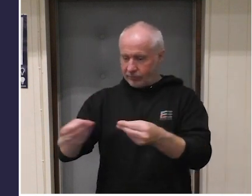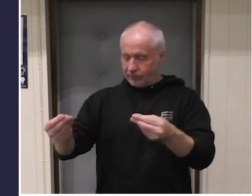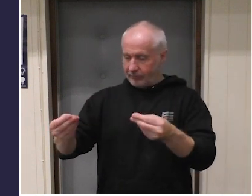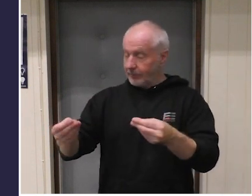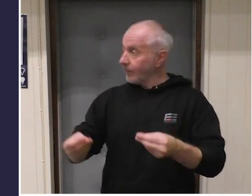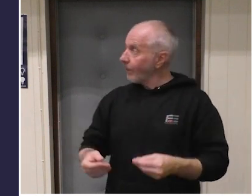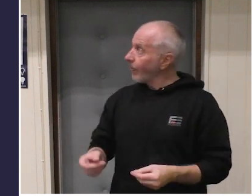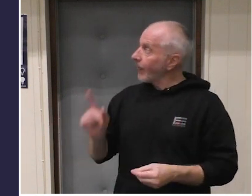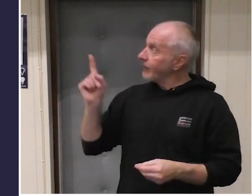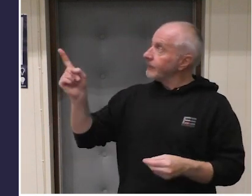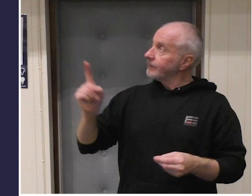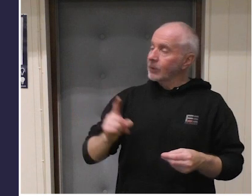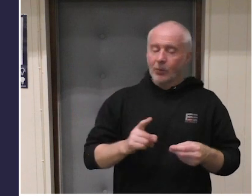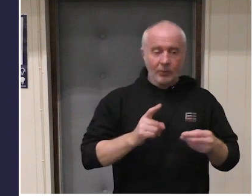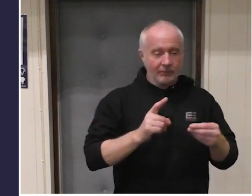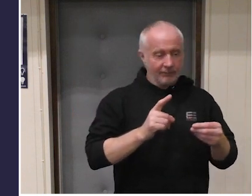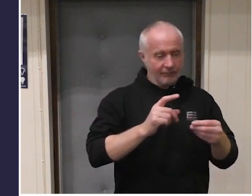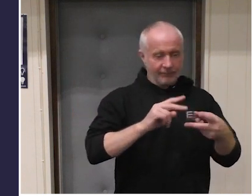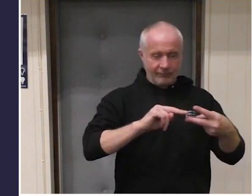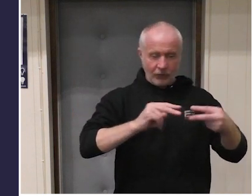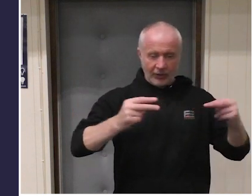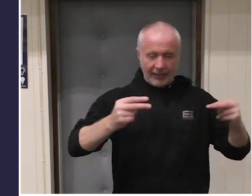So this is called genetic drift.